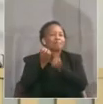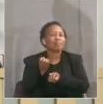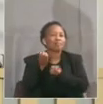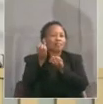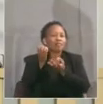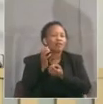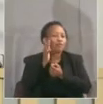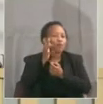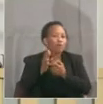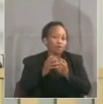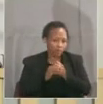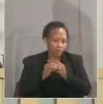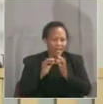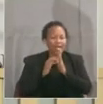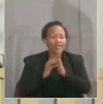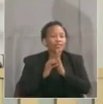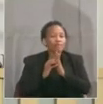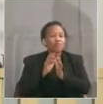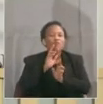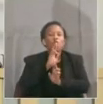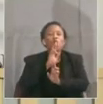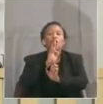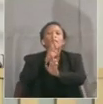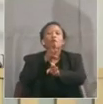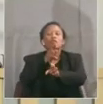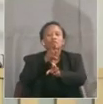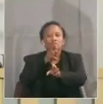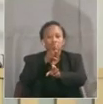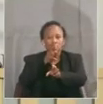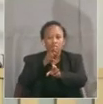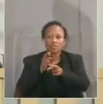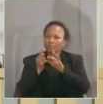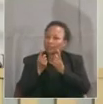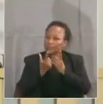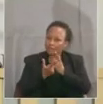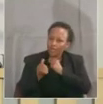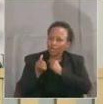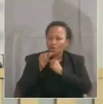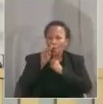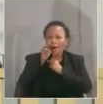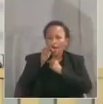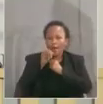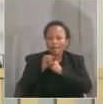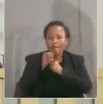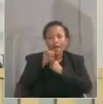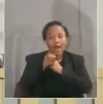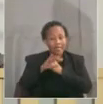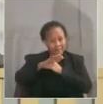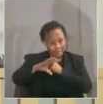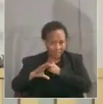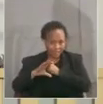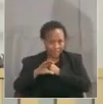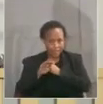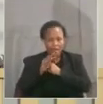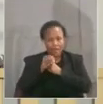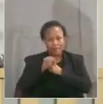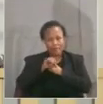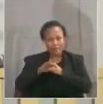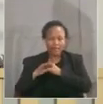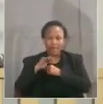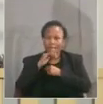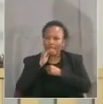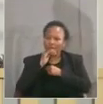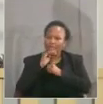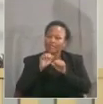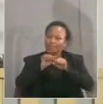the report that was made to the IMC, which was then escalating the